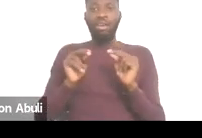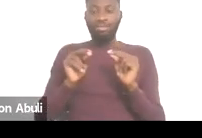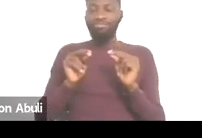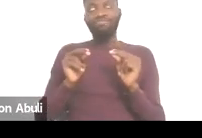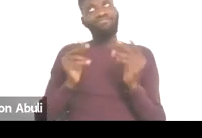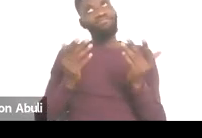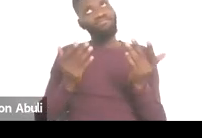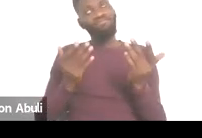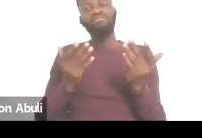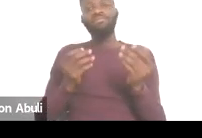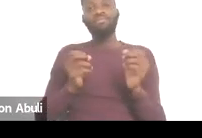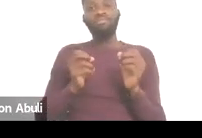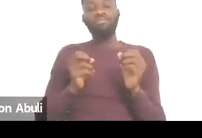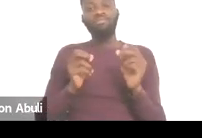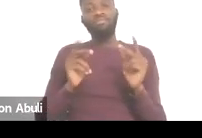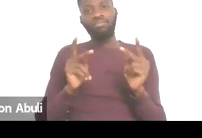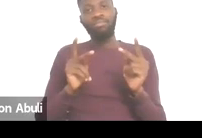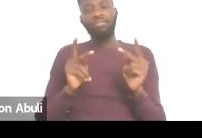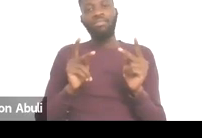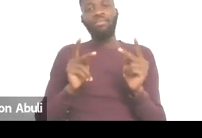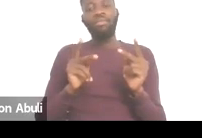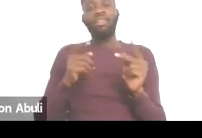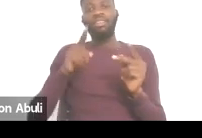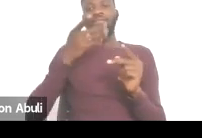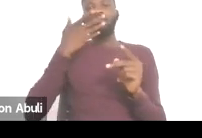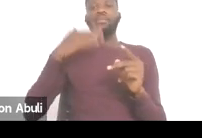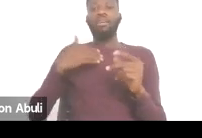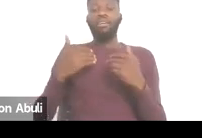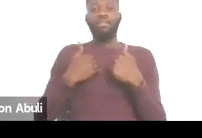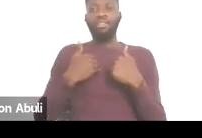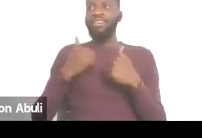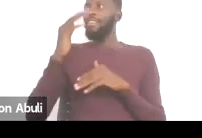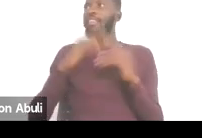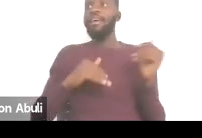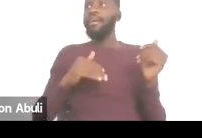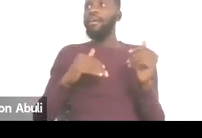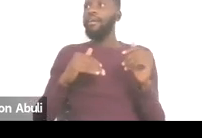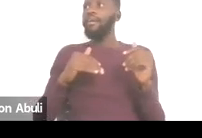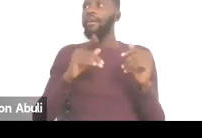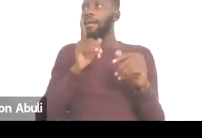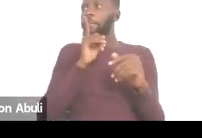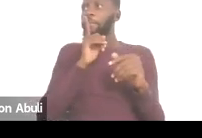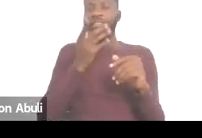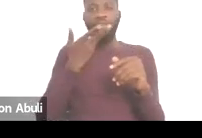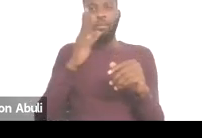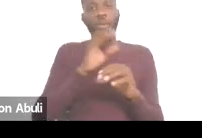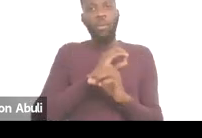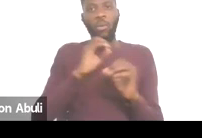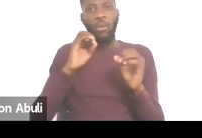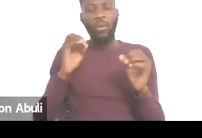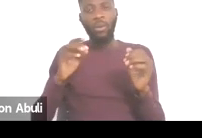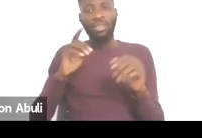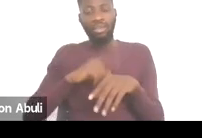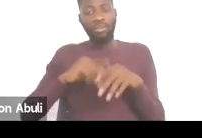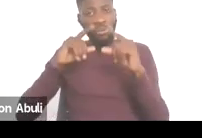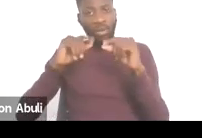you actually got some feedback than actually not getting anything at all. When someone tells you